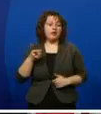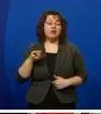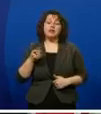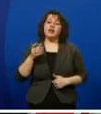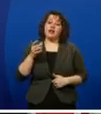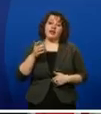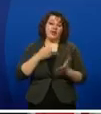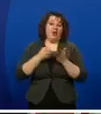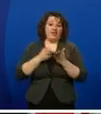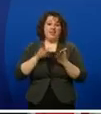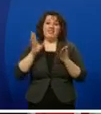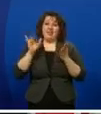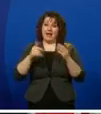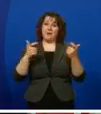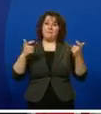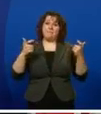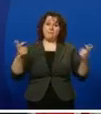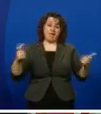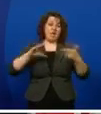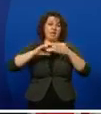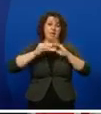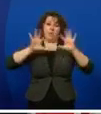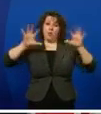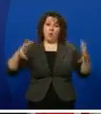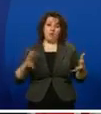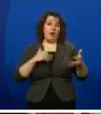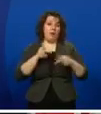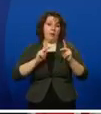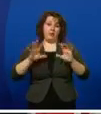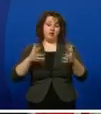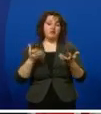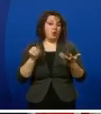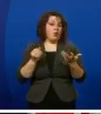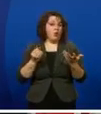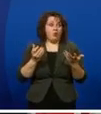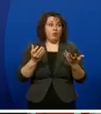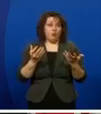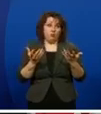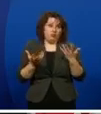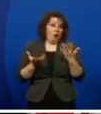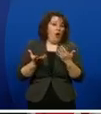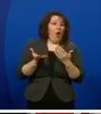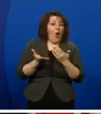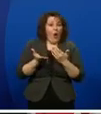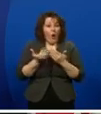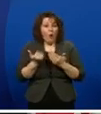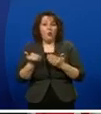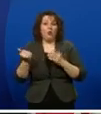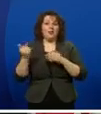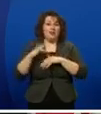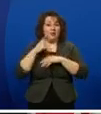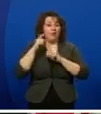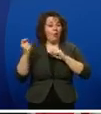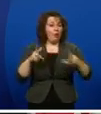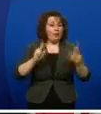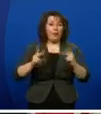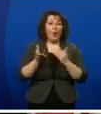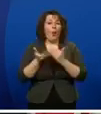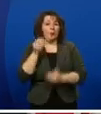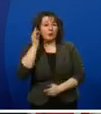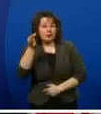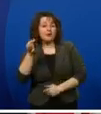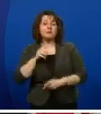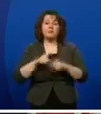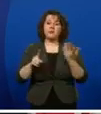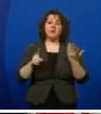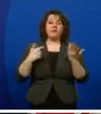a large segment of our population. And so in sense, we have somewhat done that. But I think we've demonstrated that